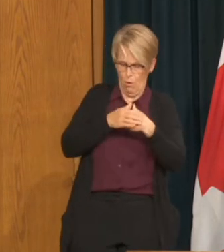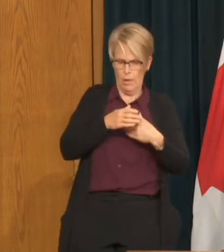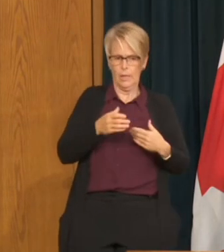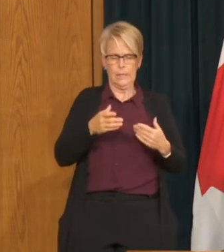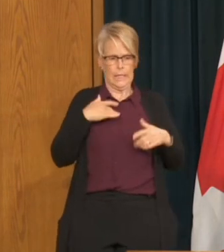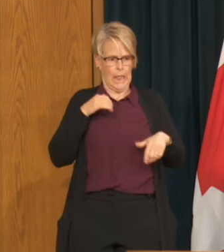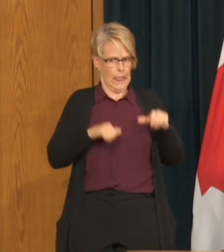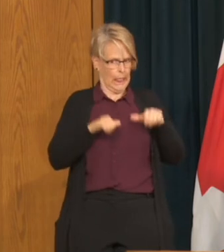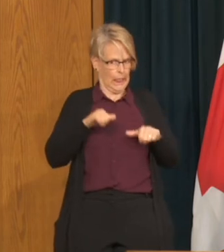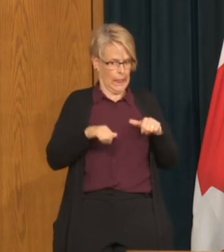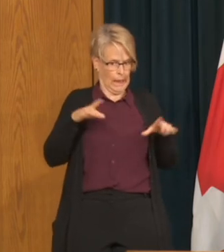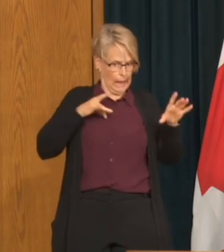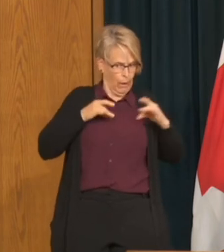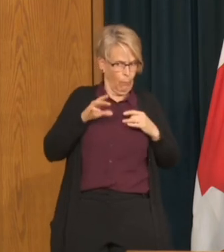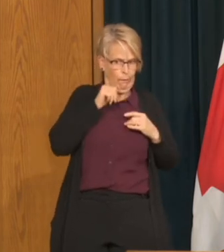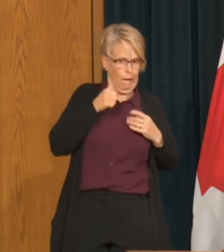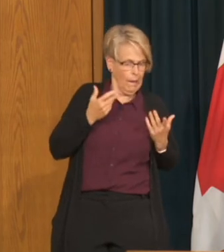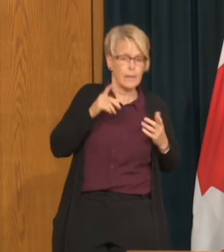is available. Thank you.